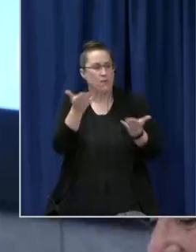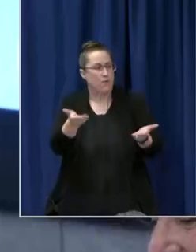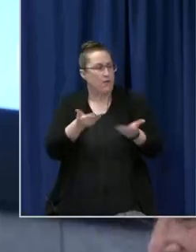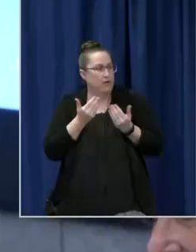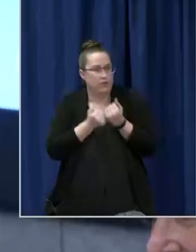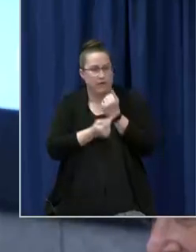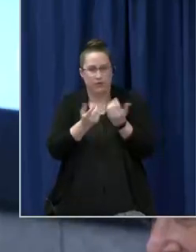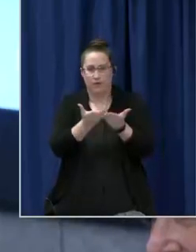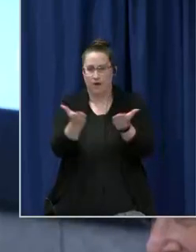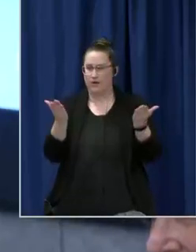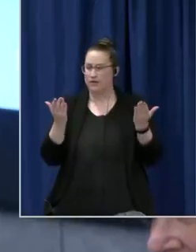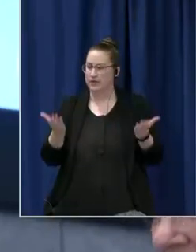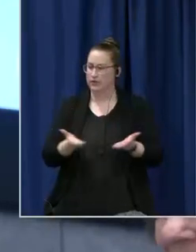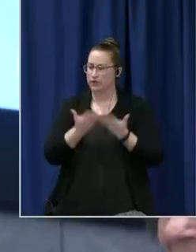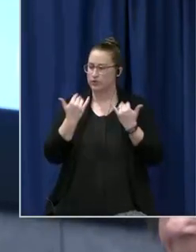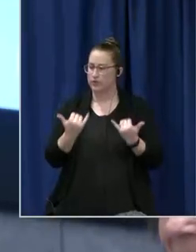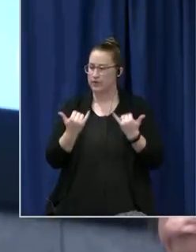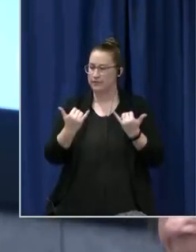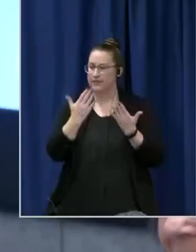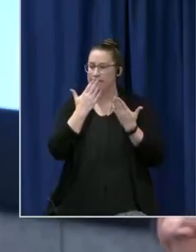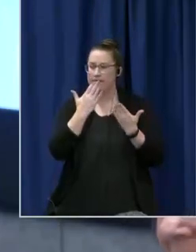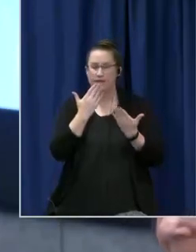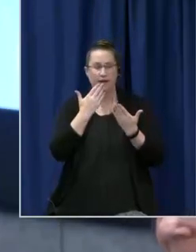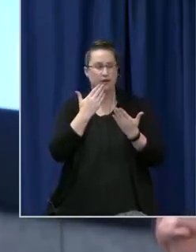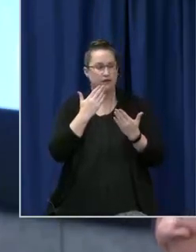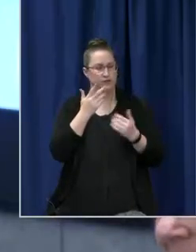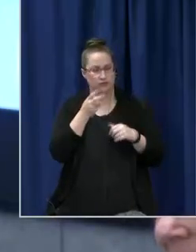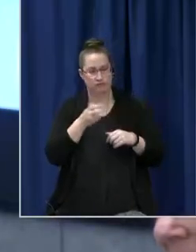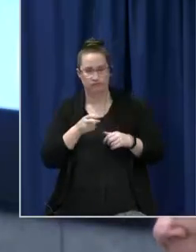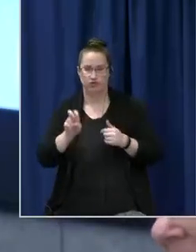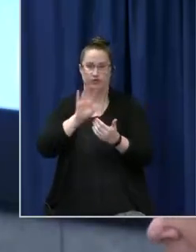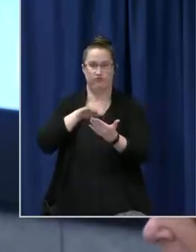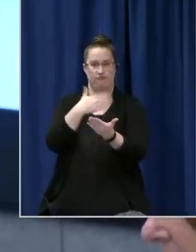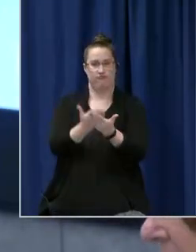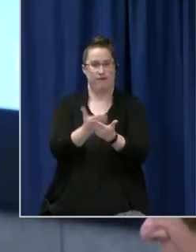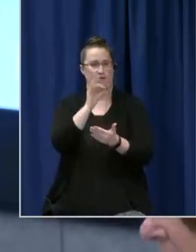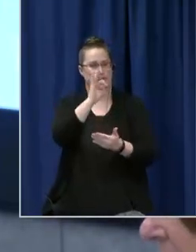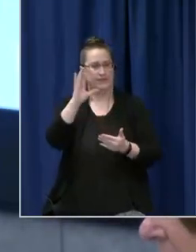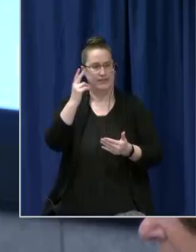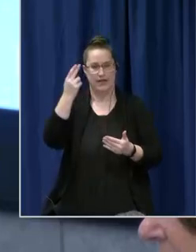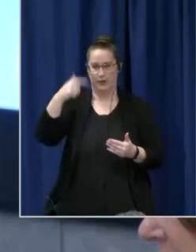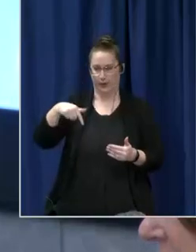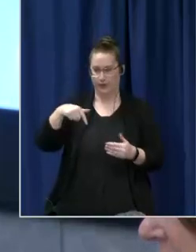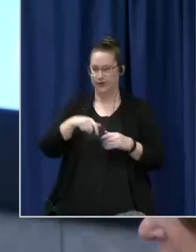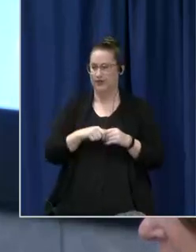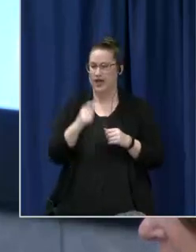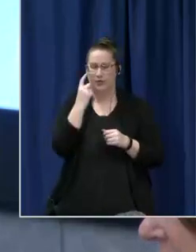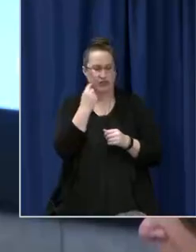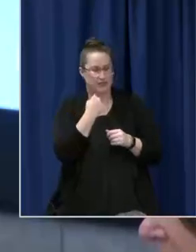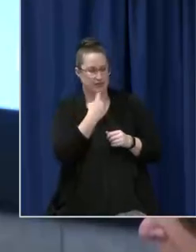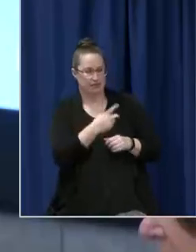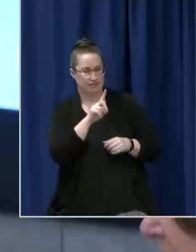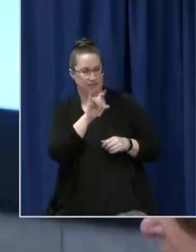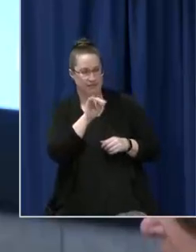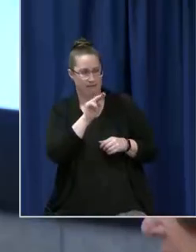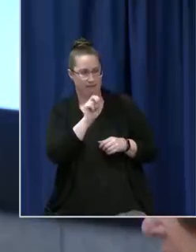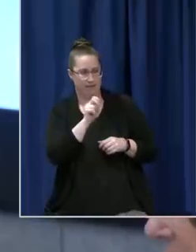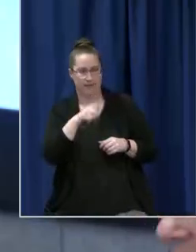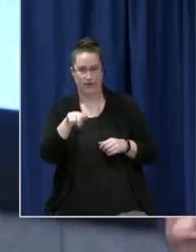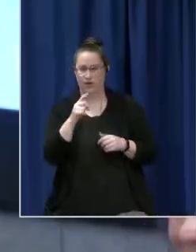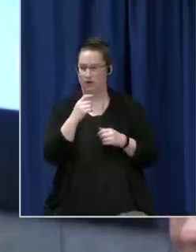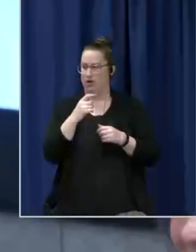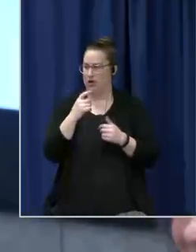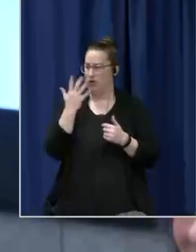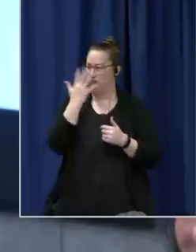everyone who is here today. Thank you for making the journey to FCC headquarters. I was just telling Diane that you guys all make this look